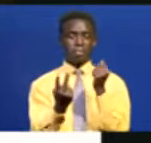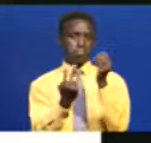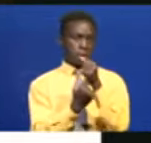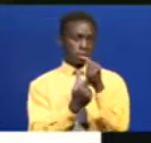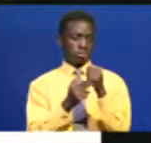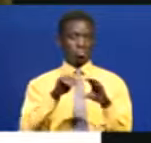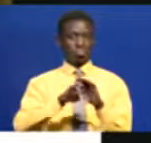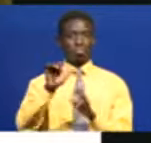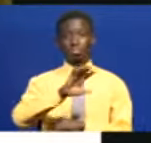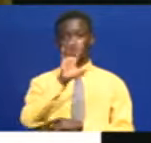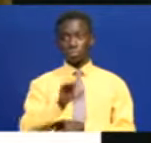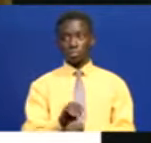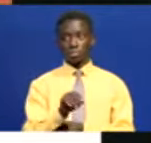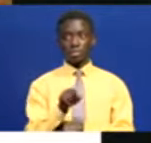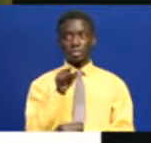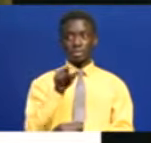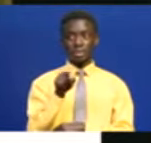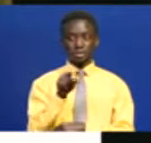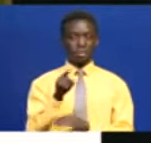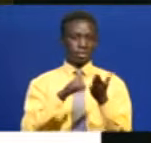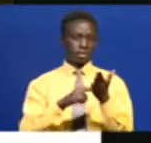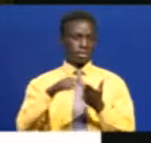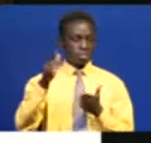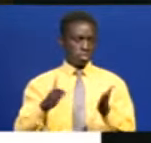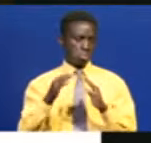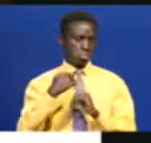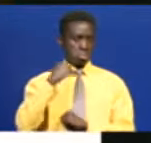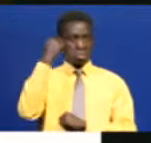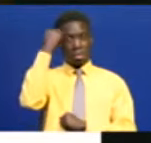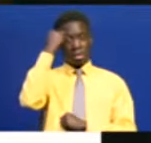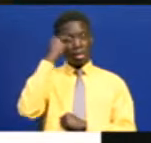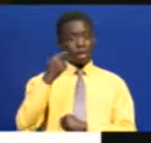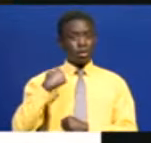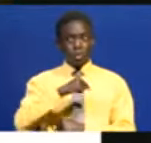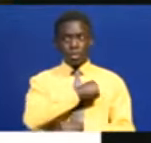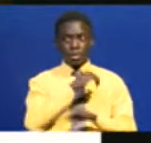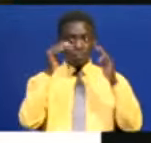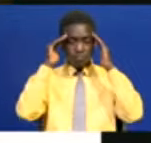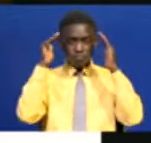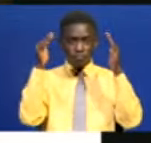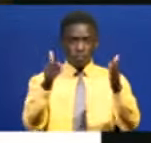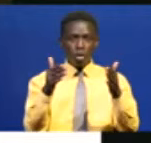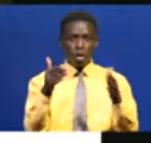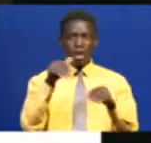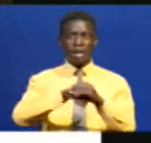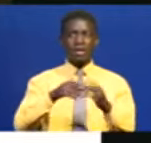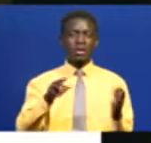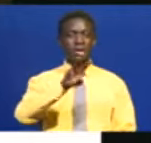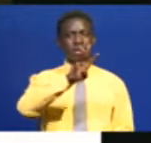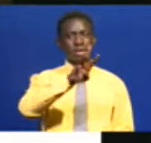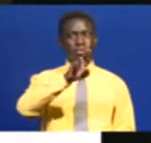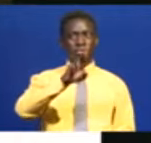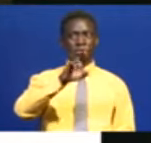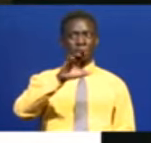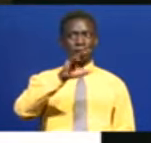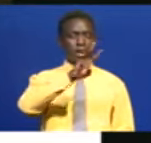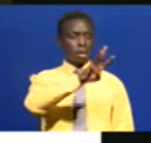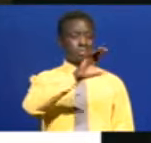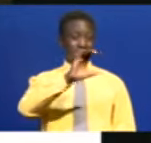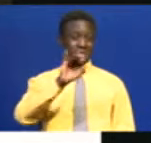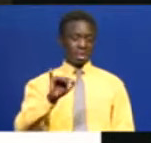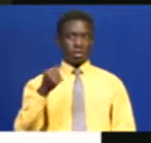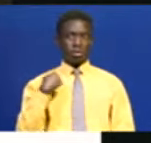This is the right way, I think. Yes. And we are focusing on the in the WCI forum. We are looking